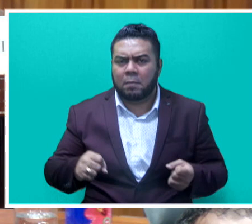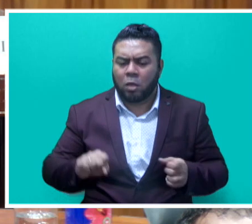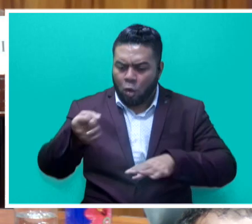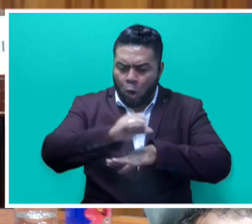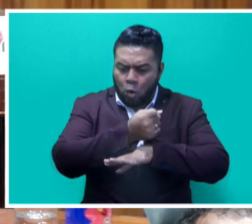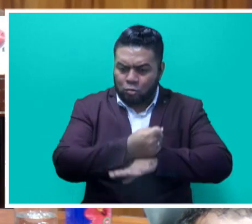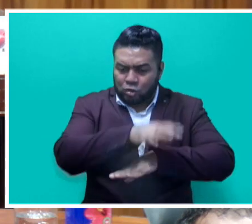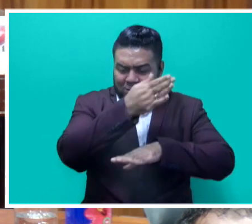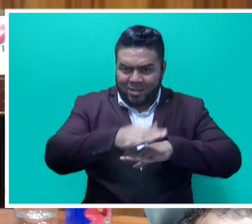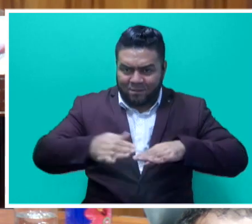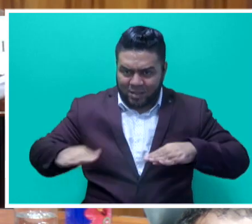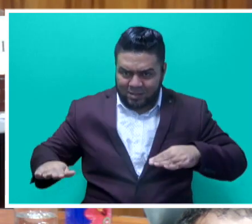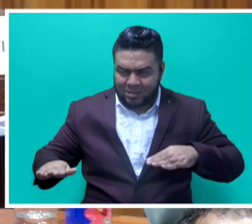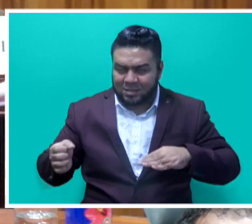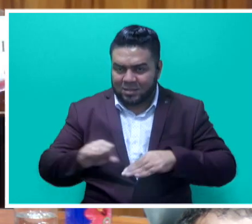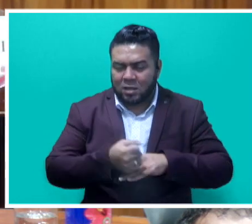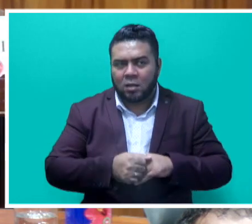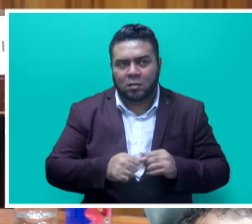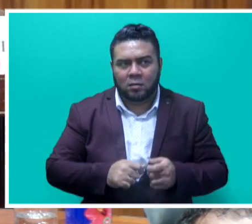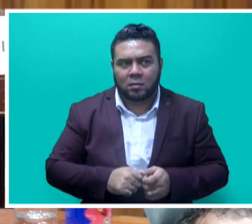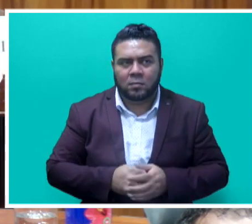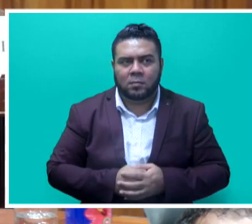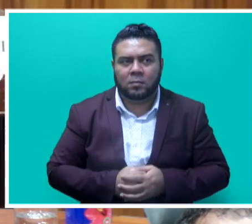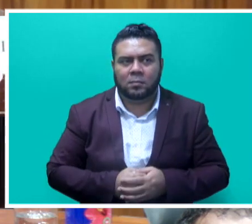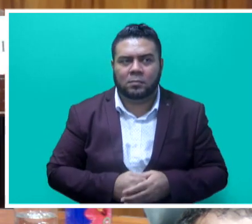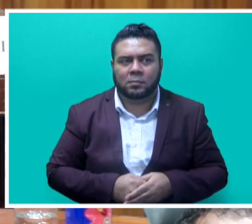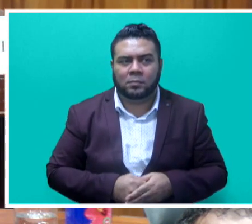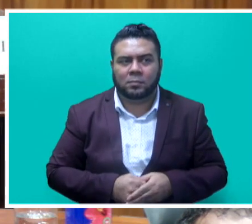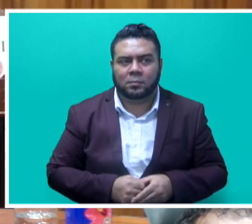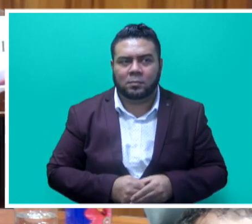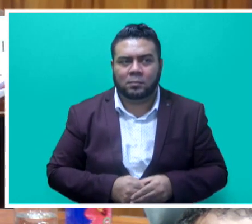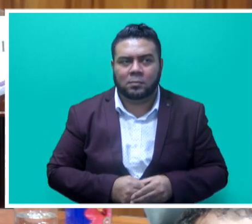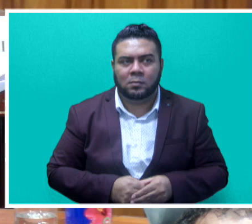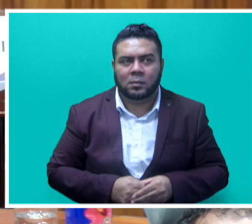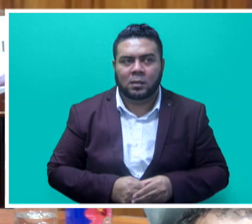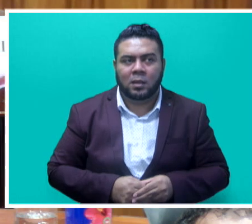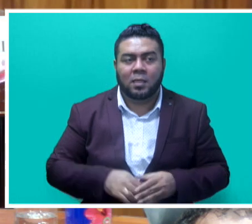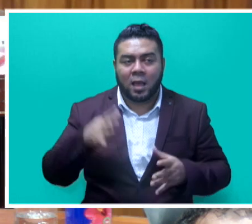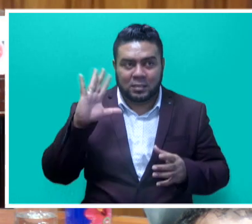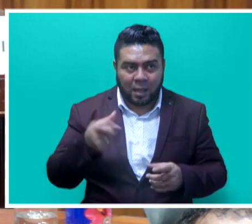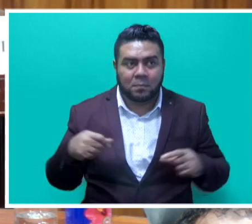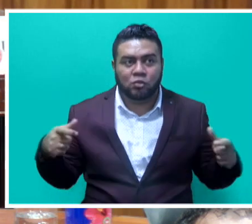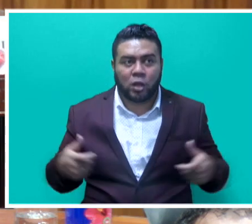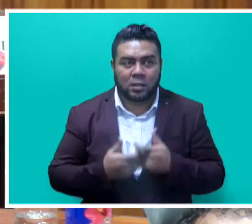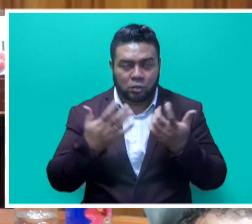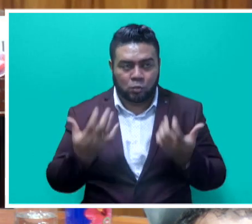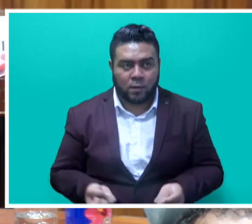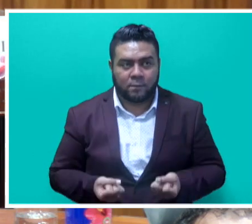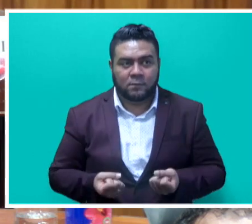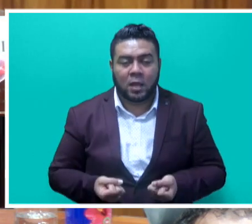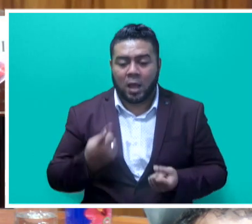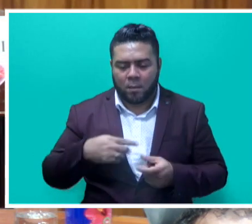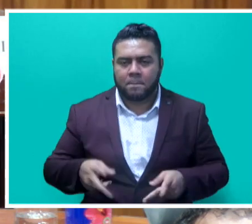is also measuring distance above our sea level. There are some challenges, Mr. Speaker, and I